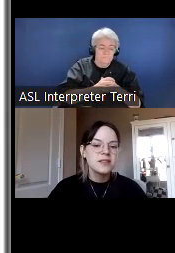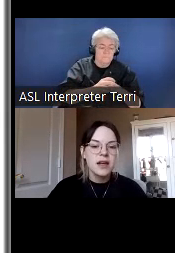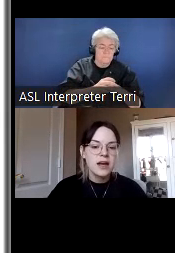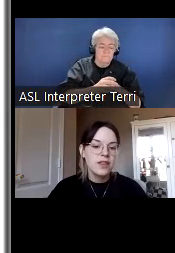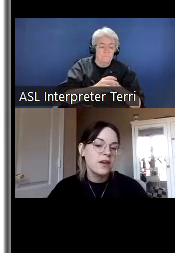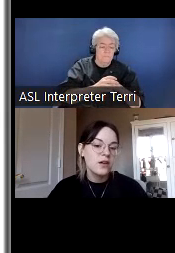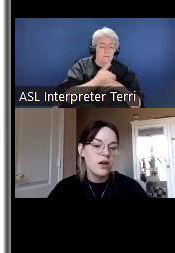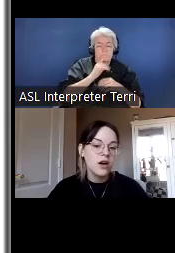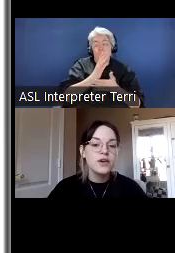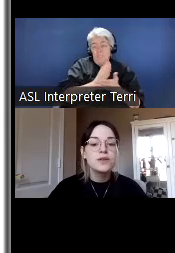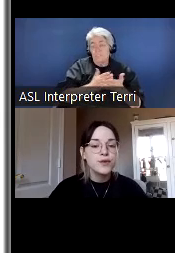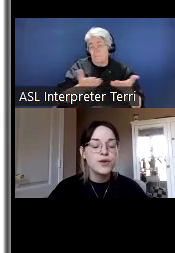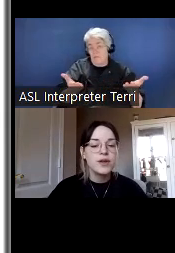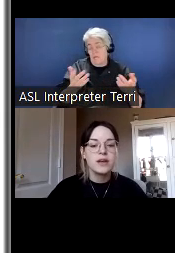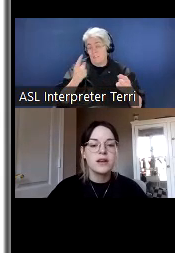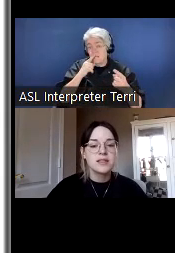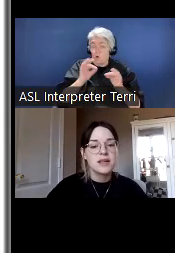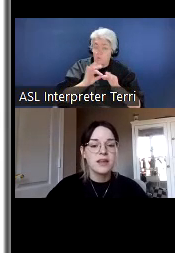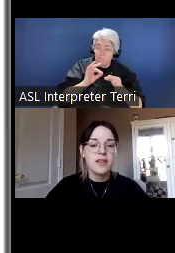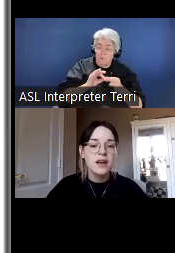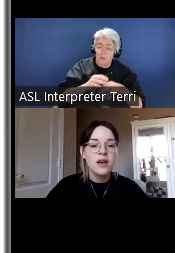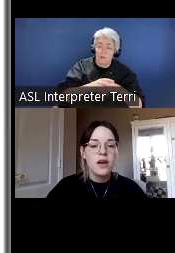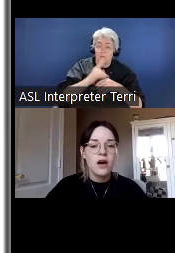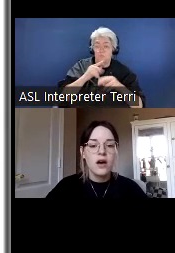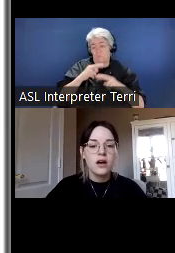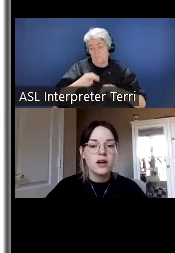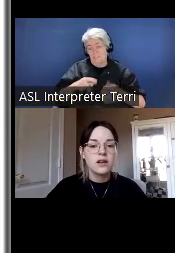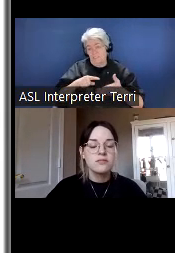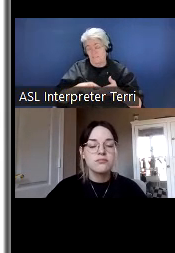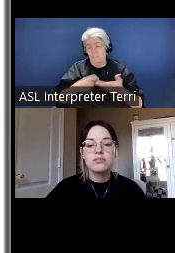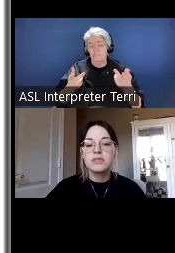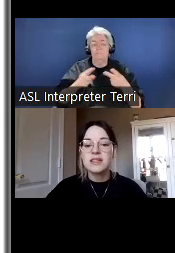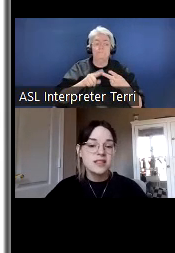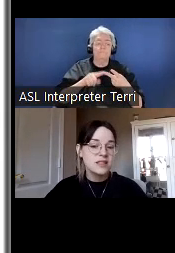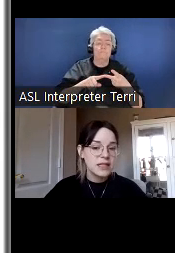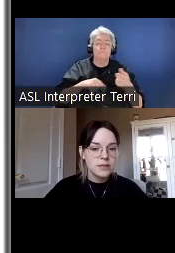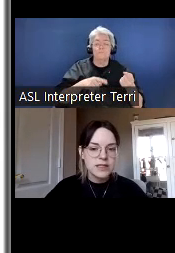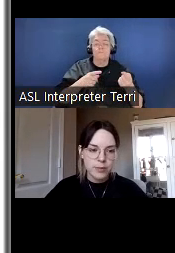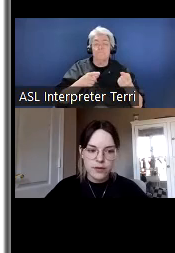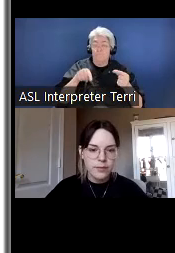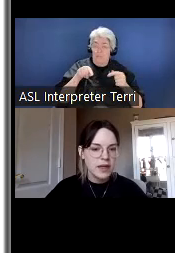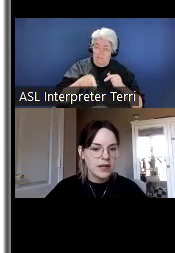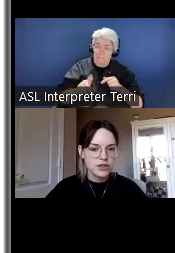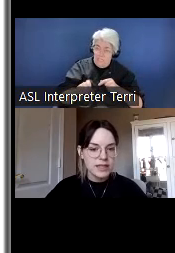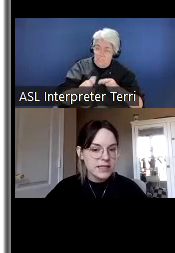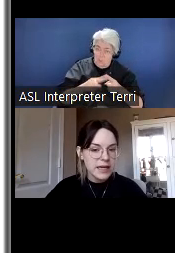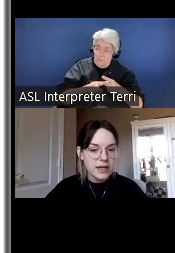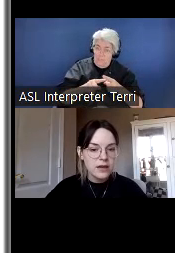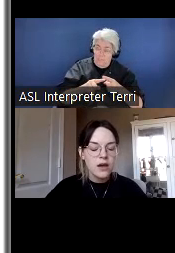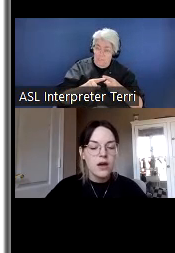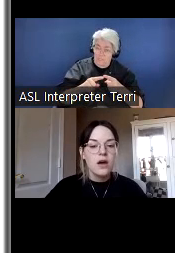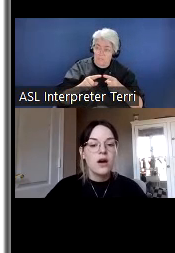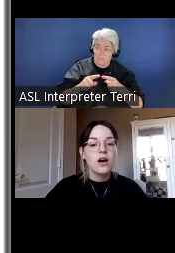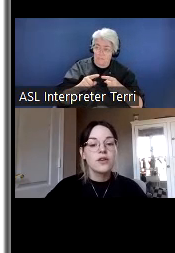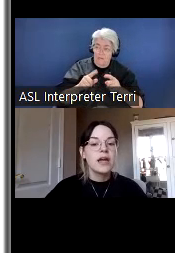Some things that I think are useful in assessing that are, does this need to be separate from the initial